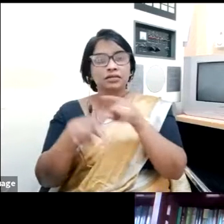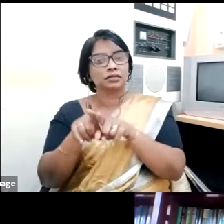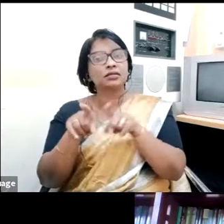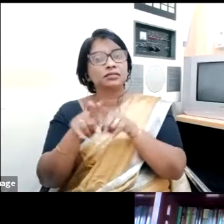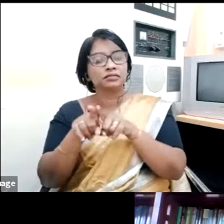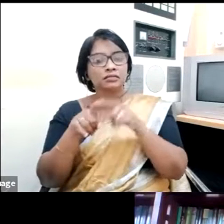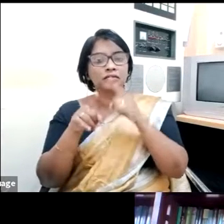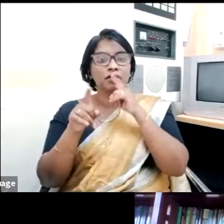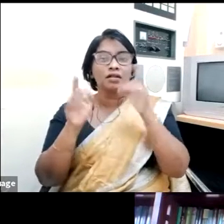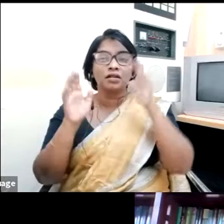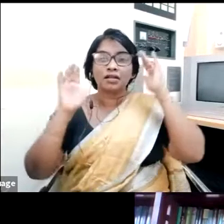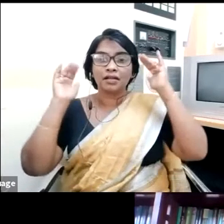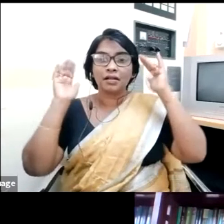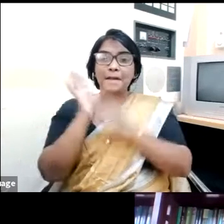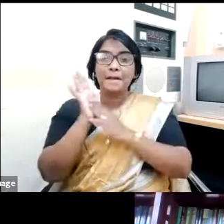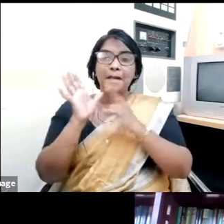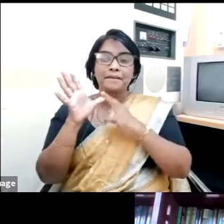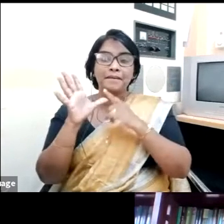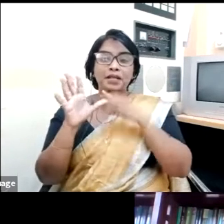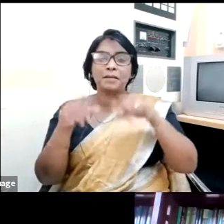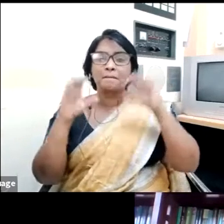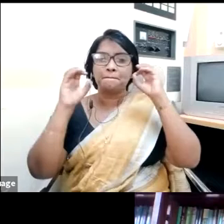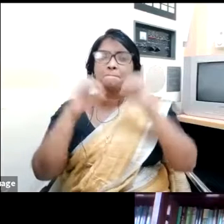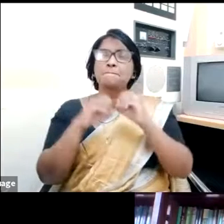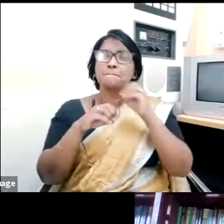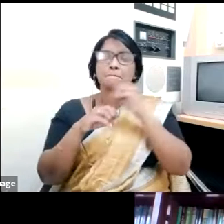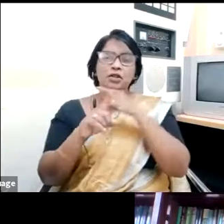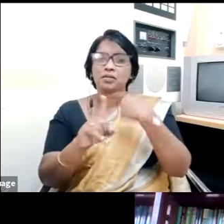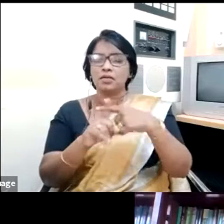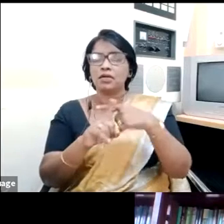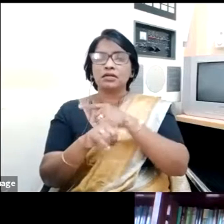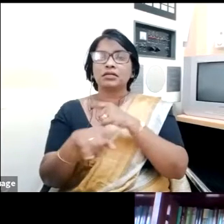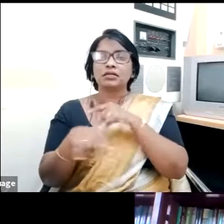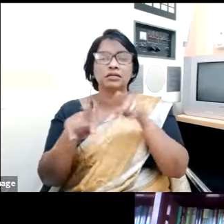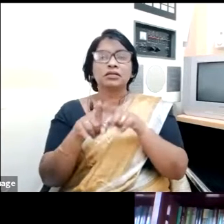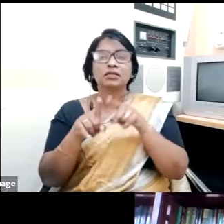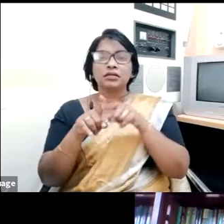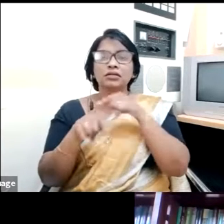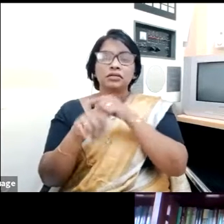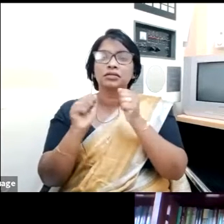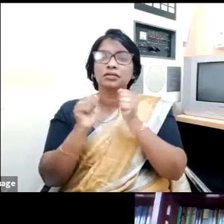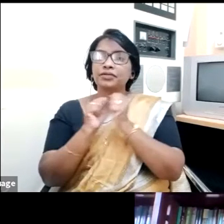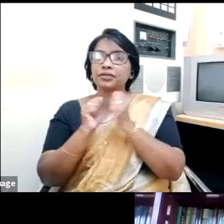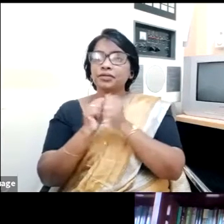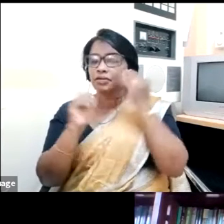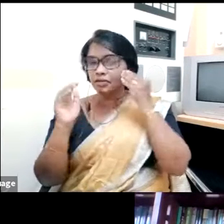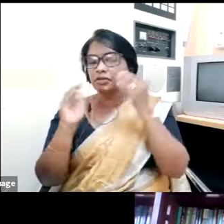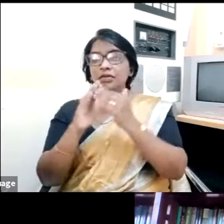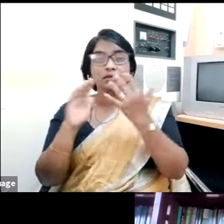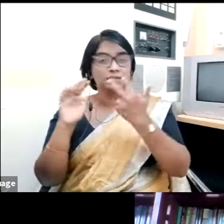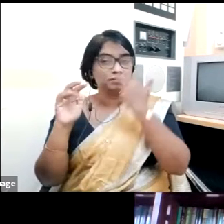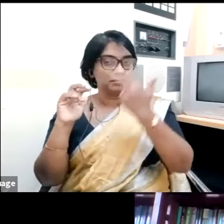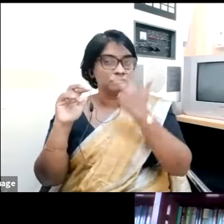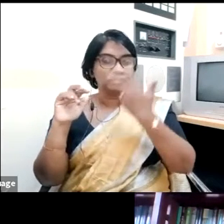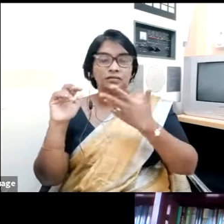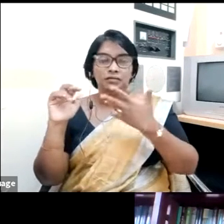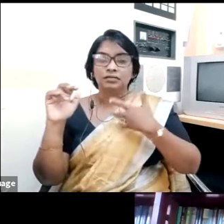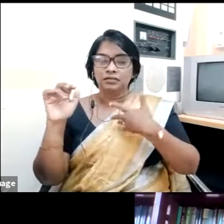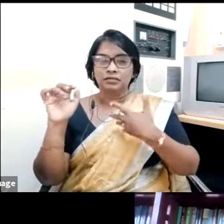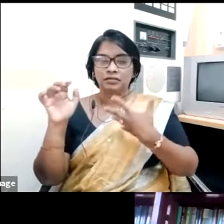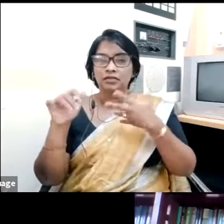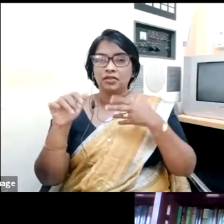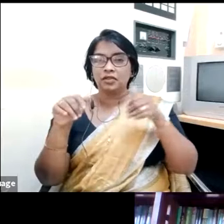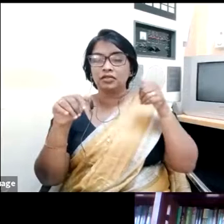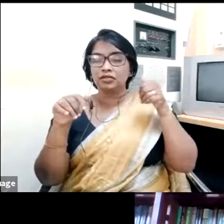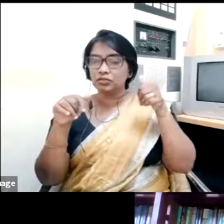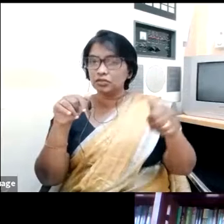hospital room and switches off the oxygen that a patient is needed? He or she will be basically